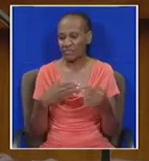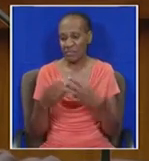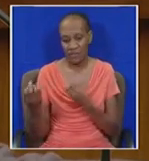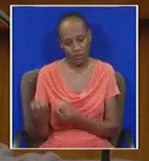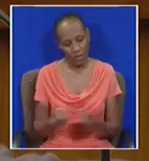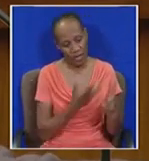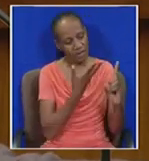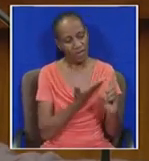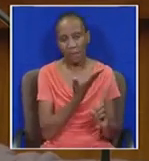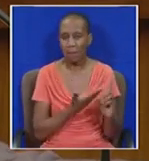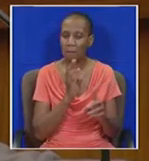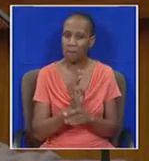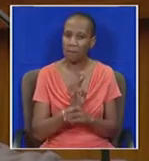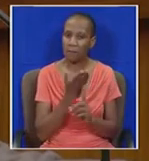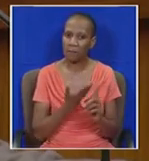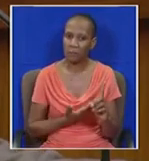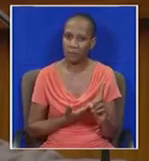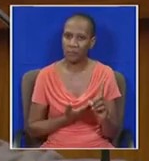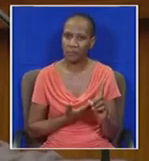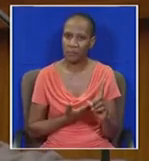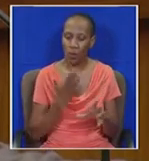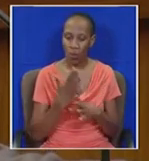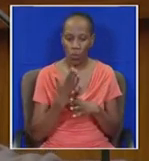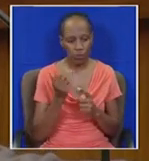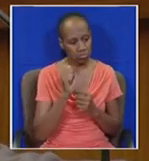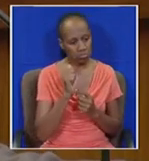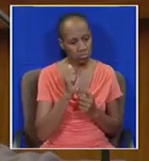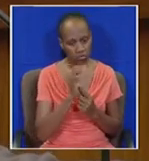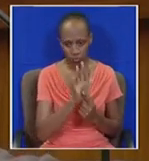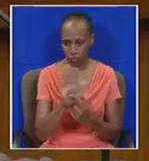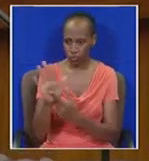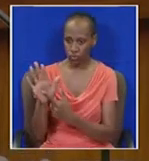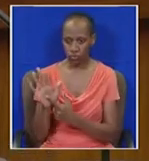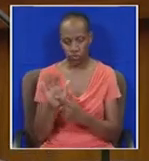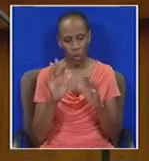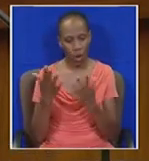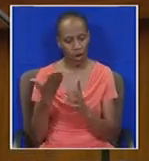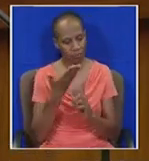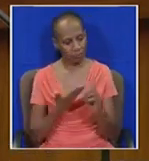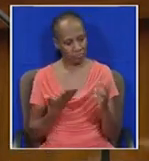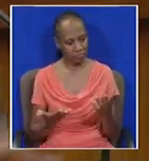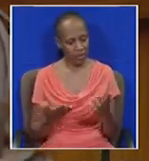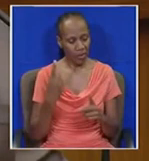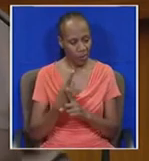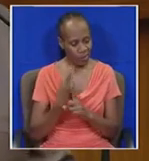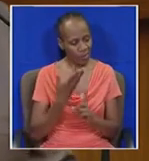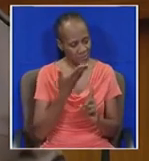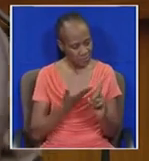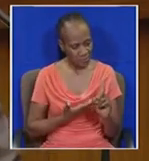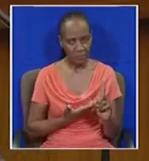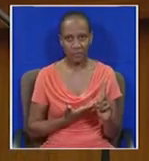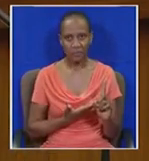zimdumise emasangweni izenzo zakhe, azolulele izandla zakhe kumahlwempu, quote unquote.